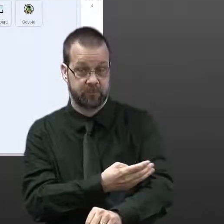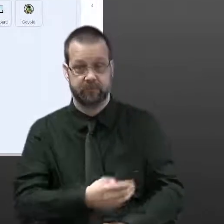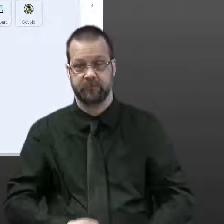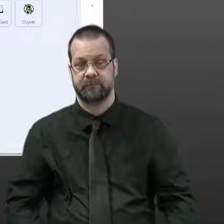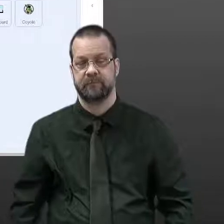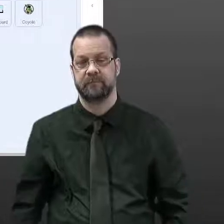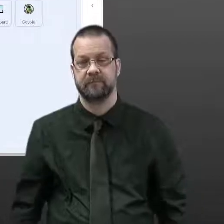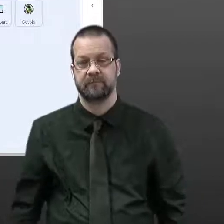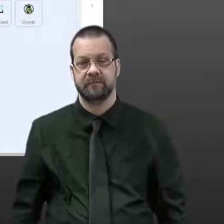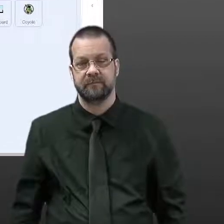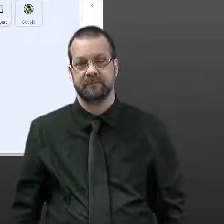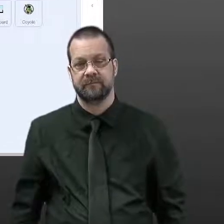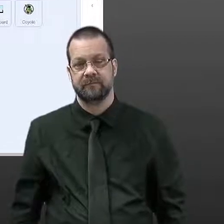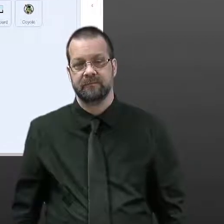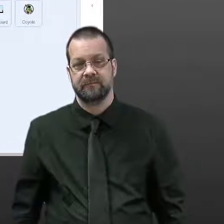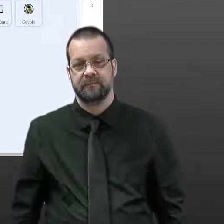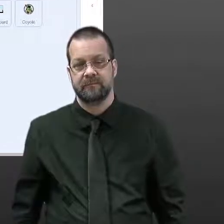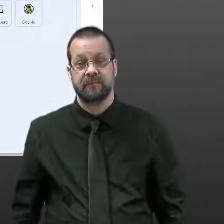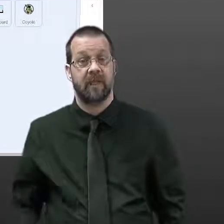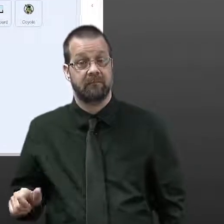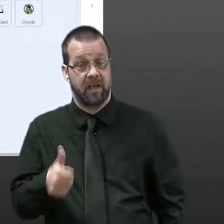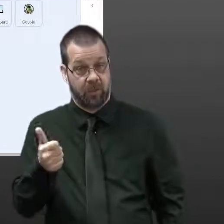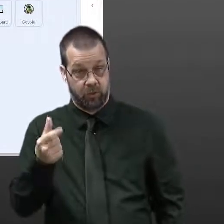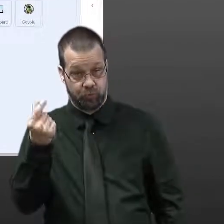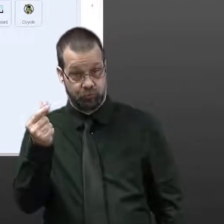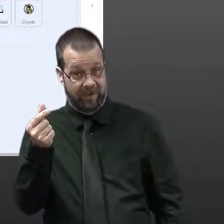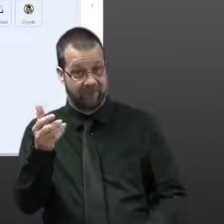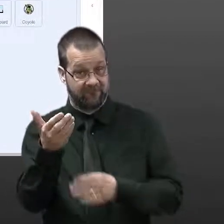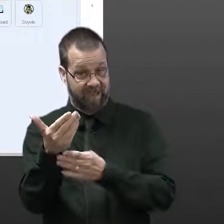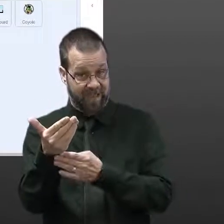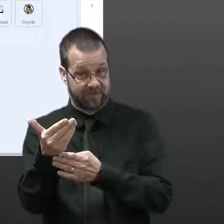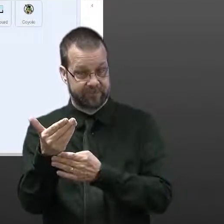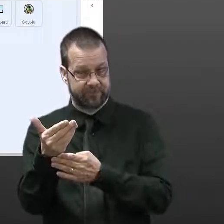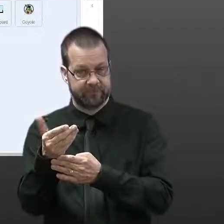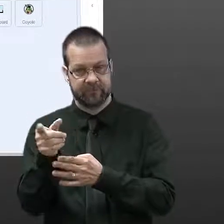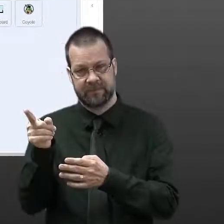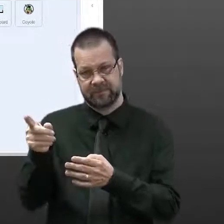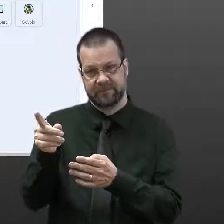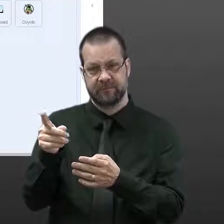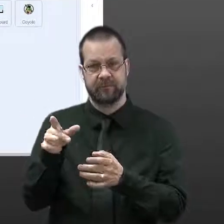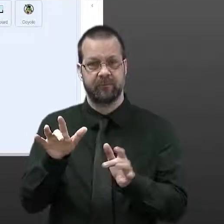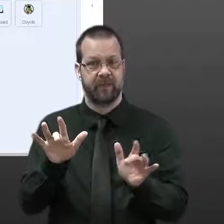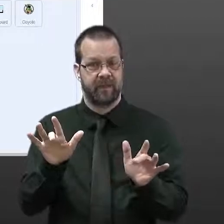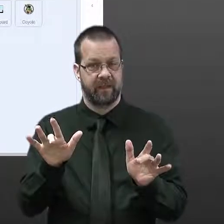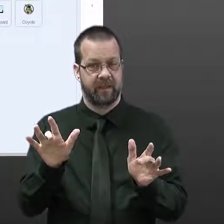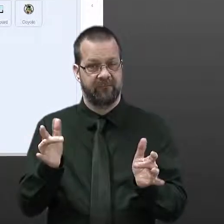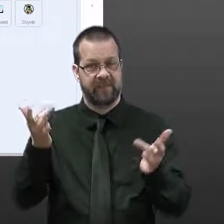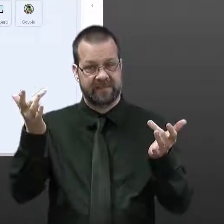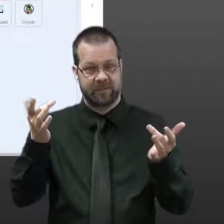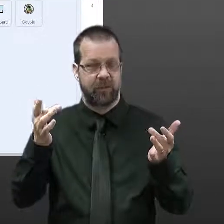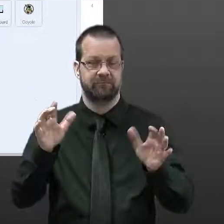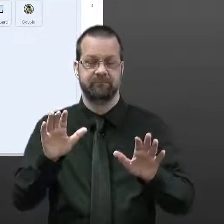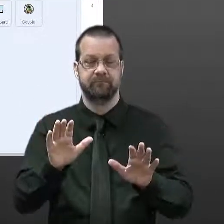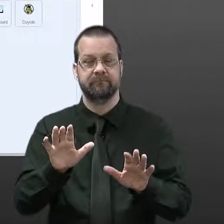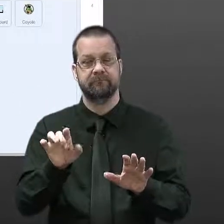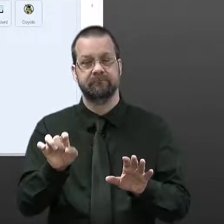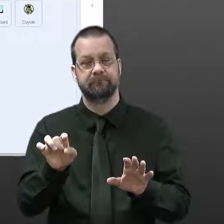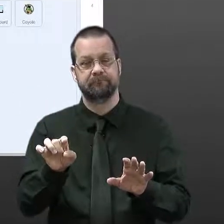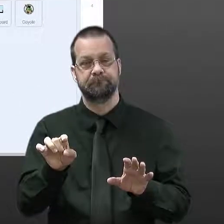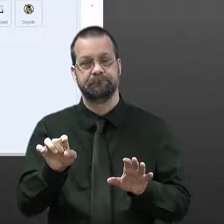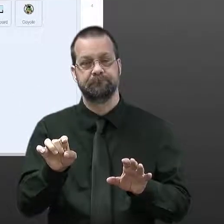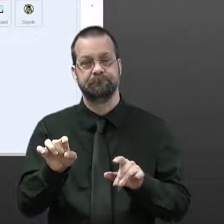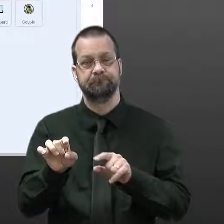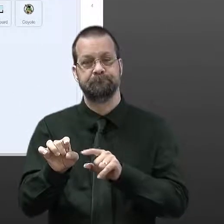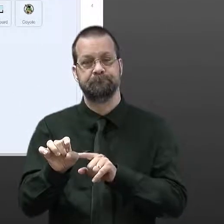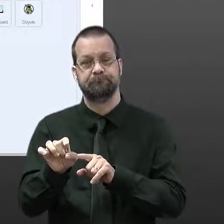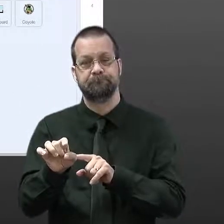power when we press the space bar. So we need another green flag. You can find this in events. And you